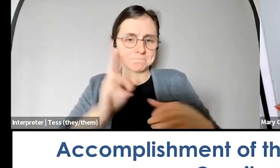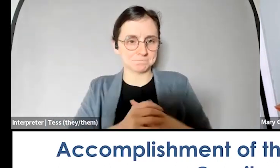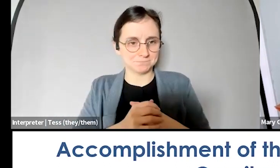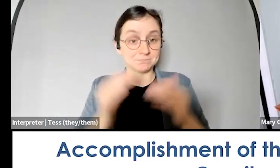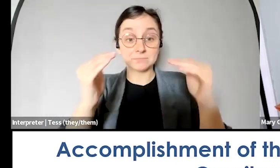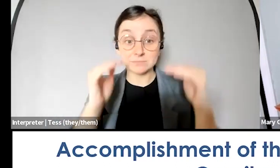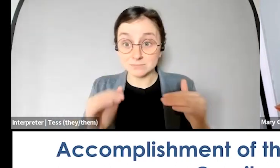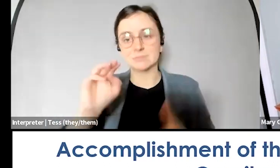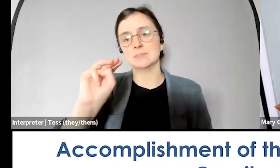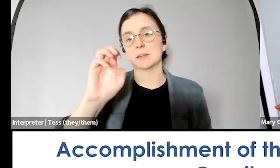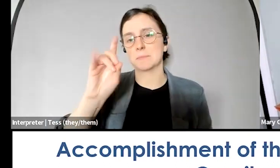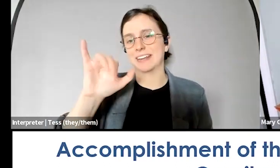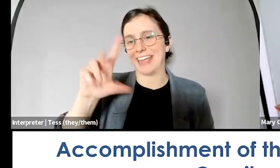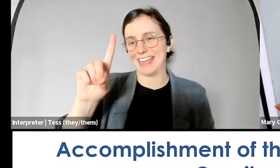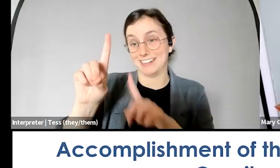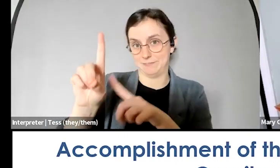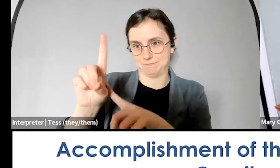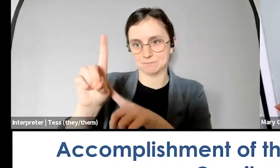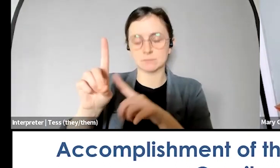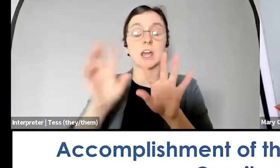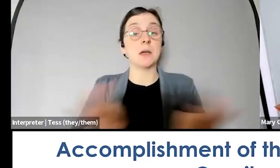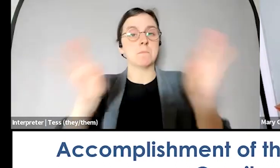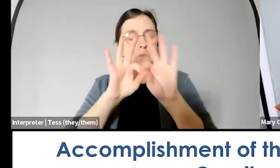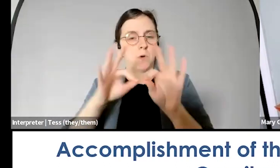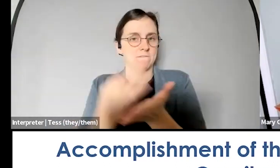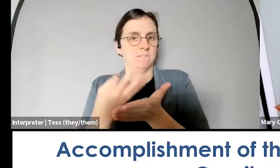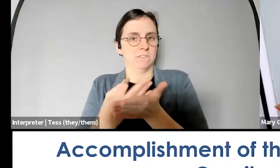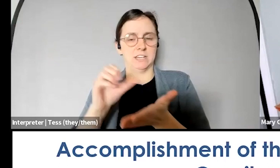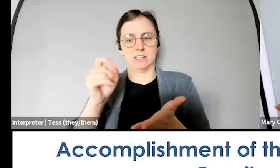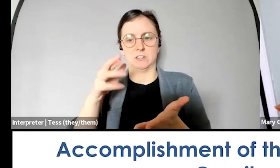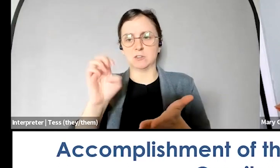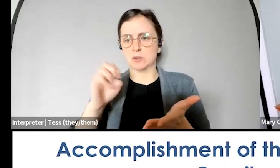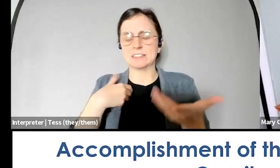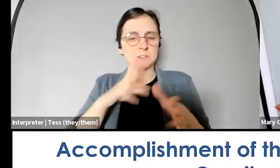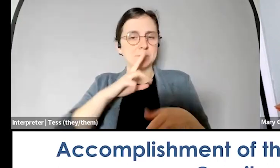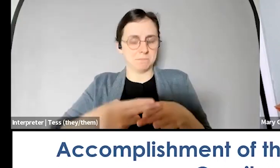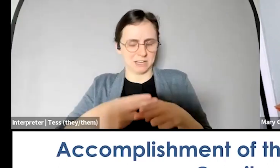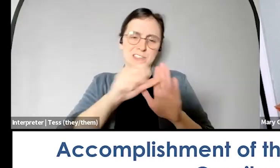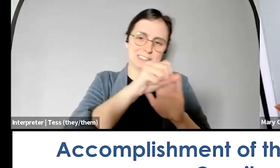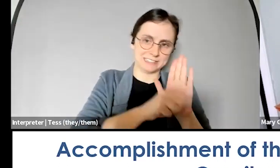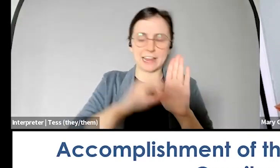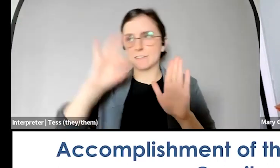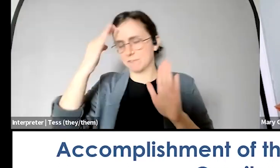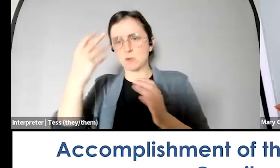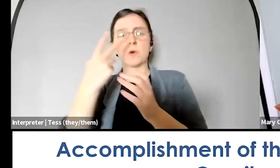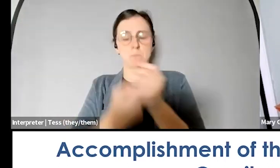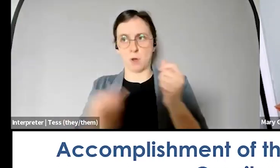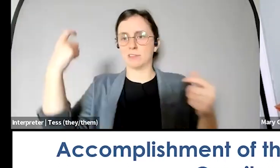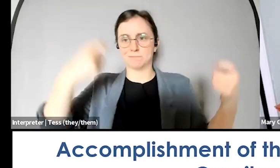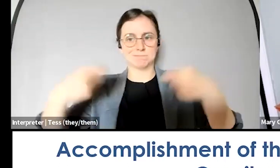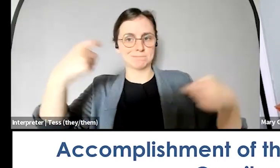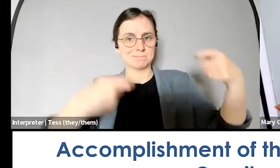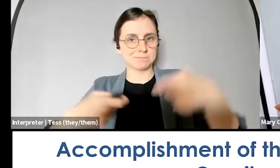Medicaid, that's another important funding source I've already discussed. State and federal both contribute dollars to